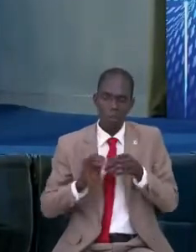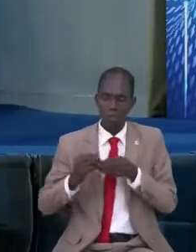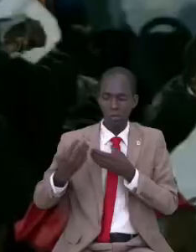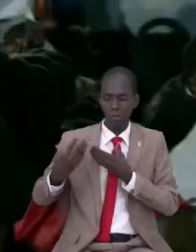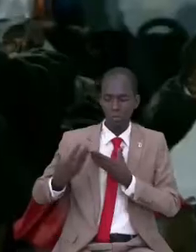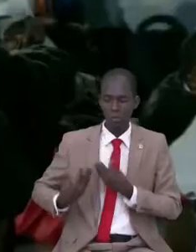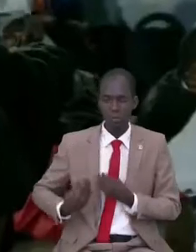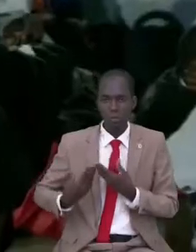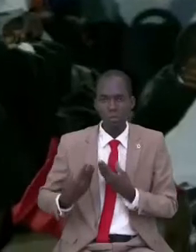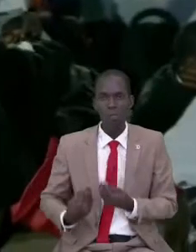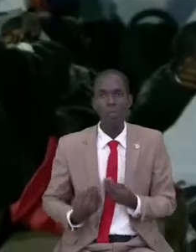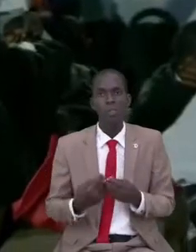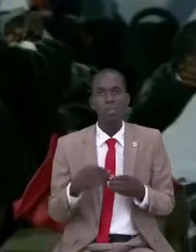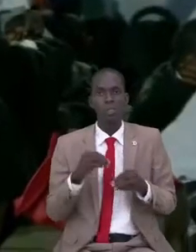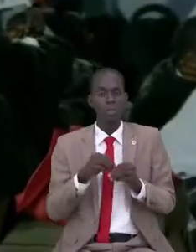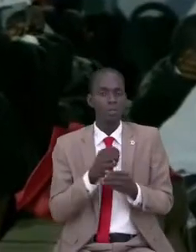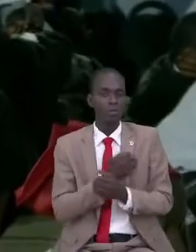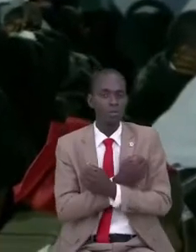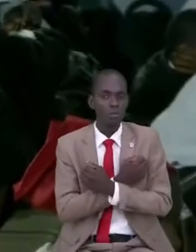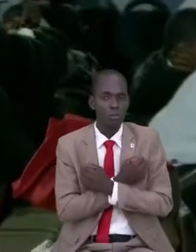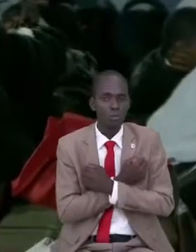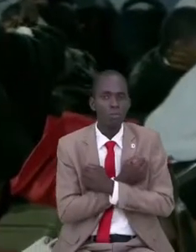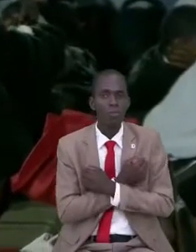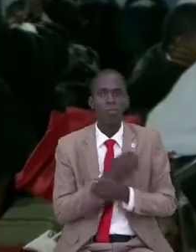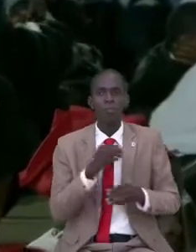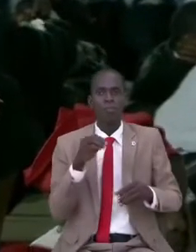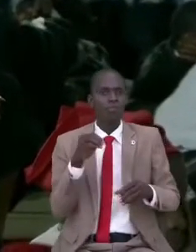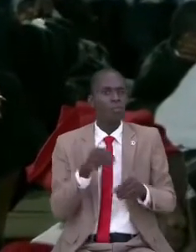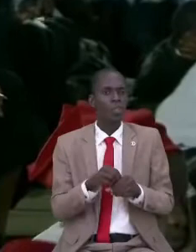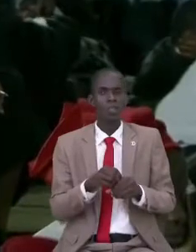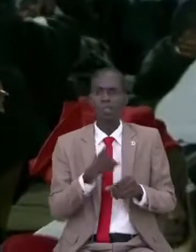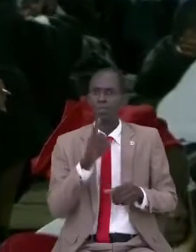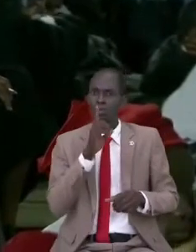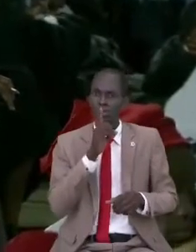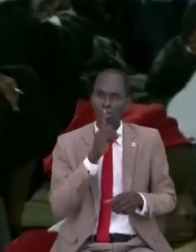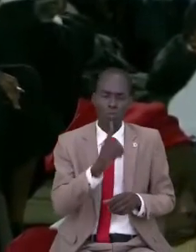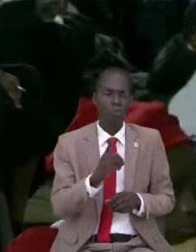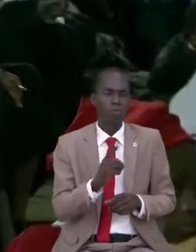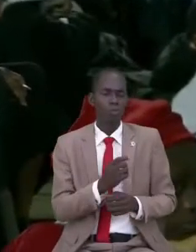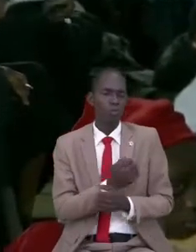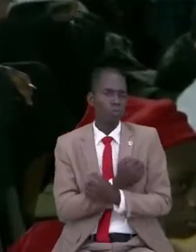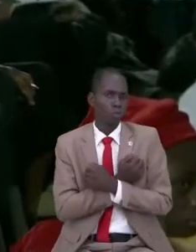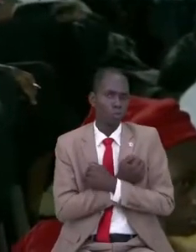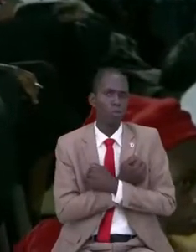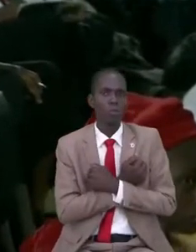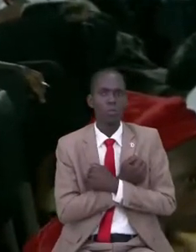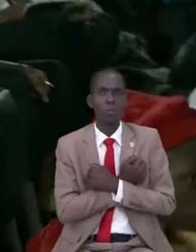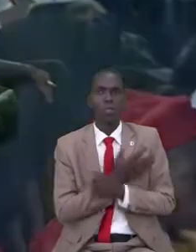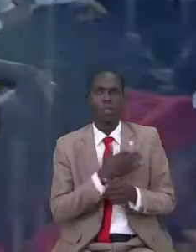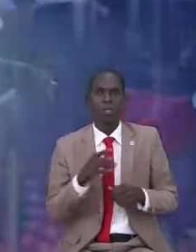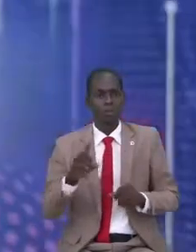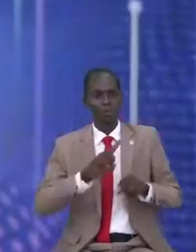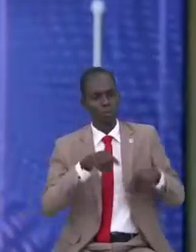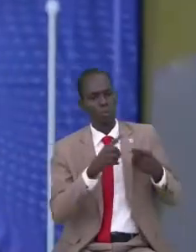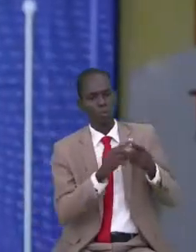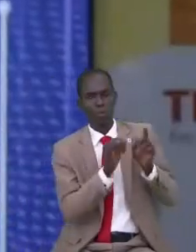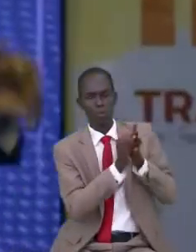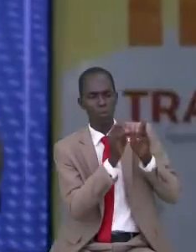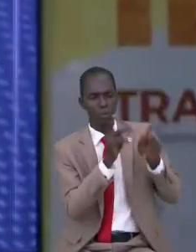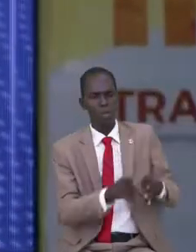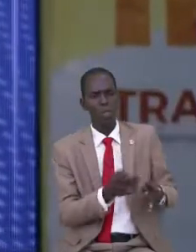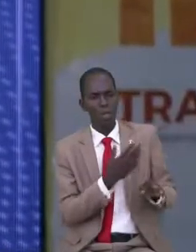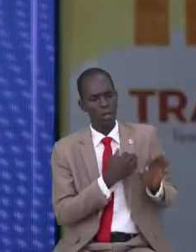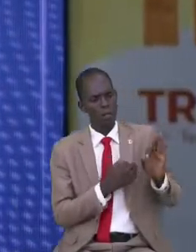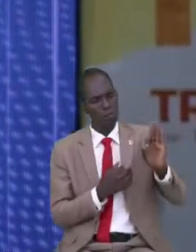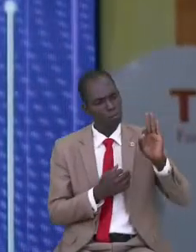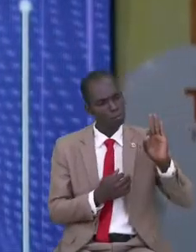gentleness, in love, in real compassion, then you minister to them the